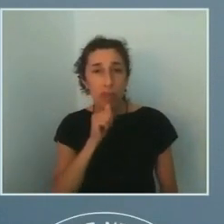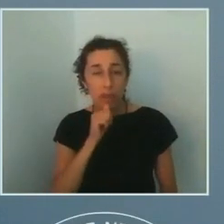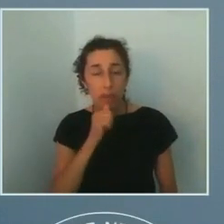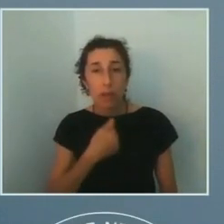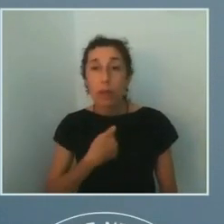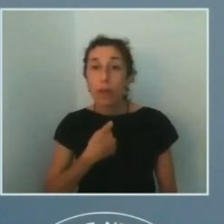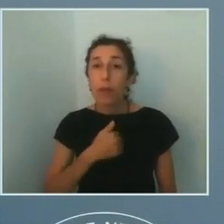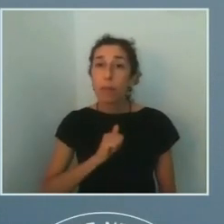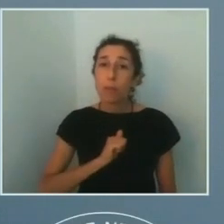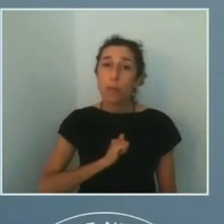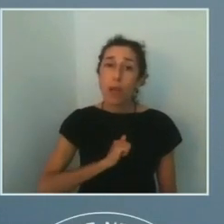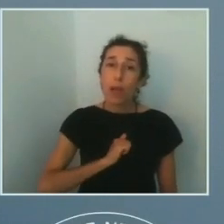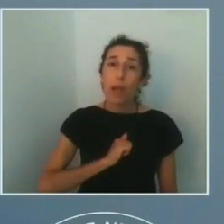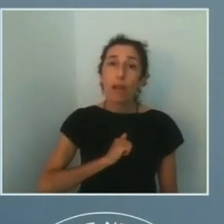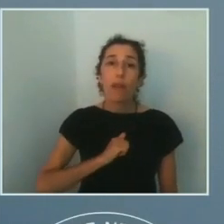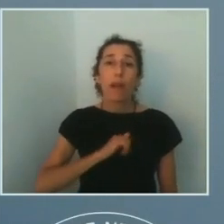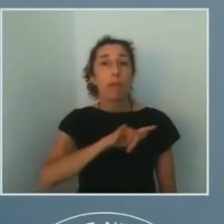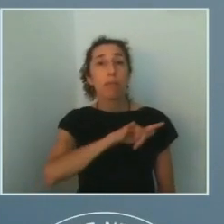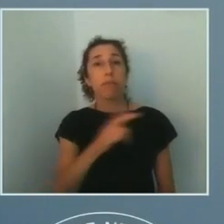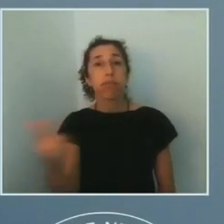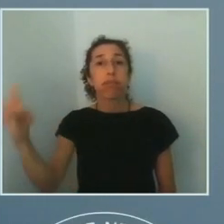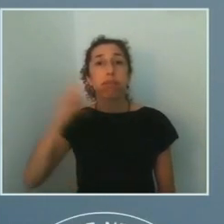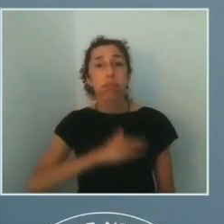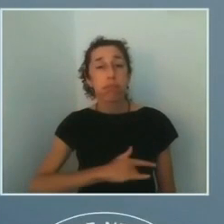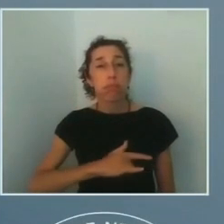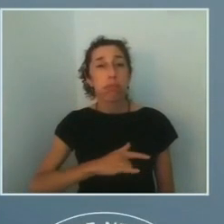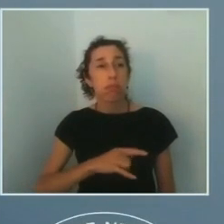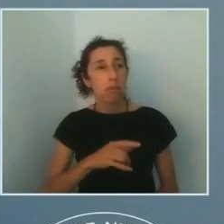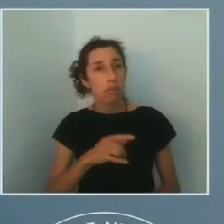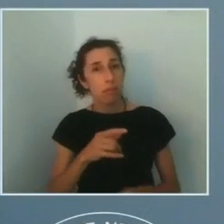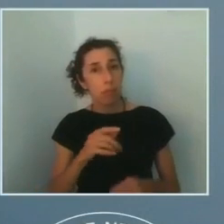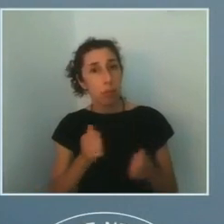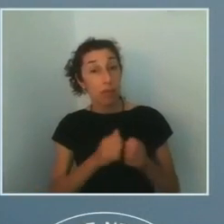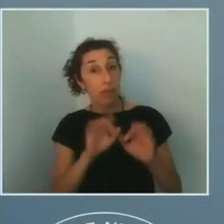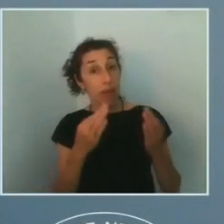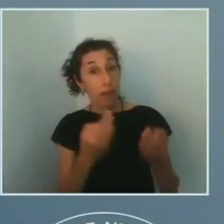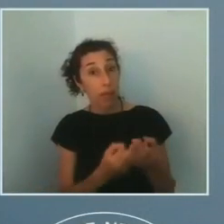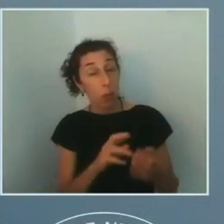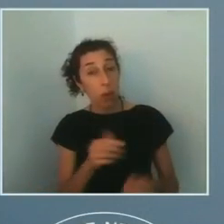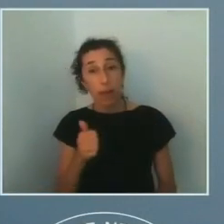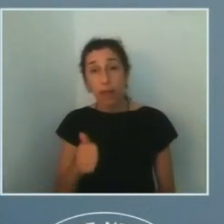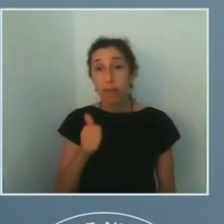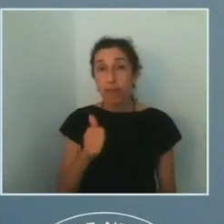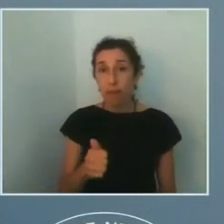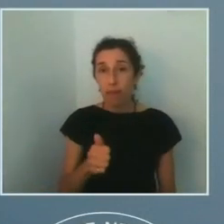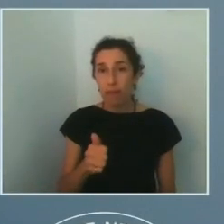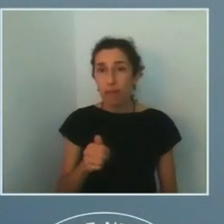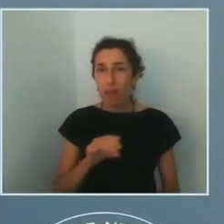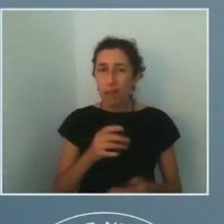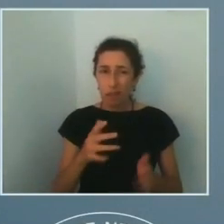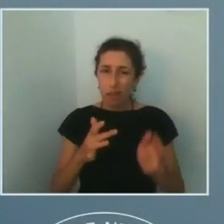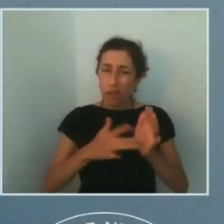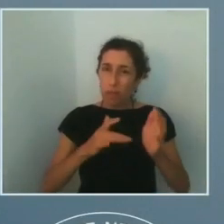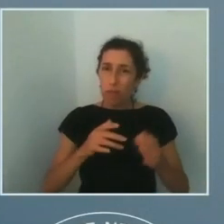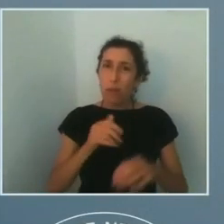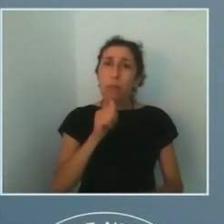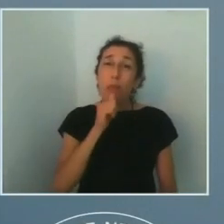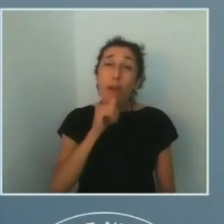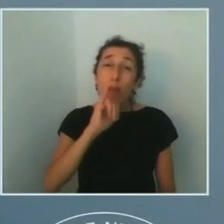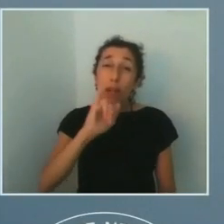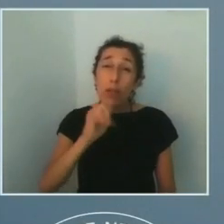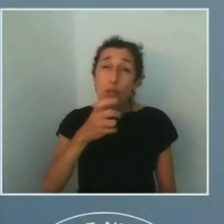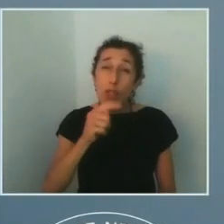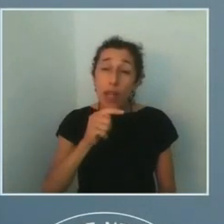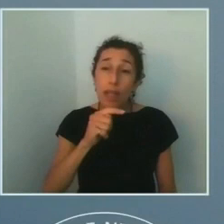allegations, then I would be the first to say, but it as long as she can support those allegations, this doesn't look like a political case.